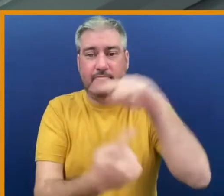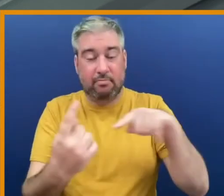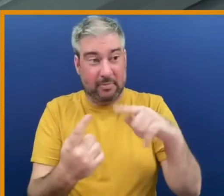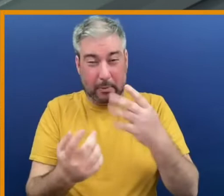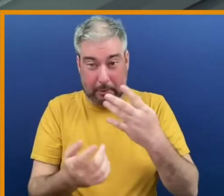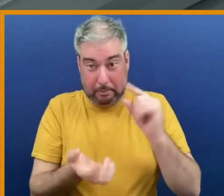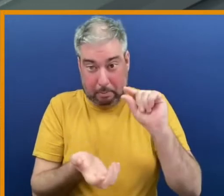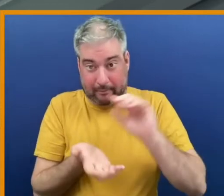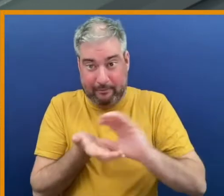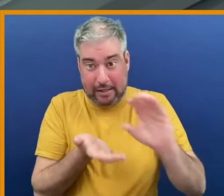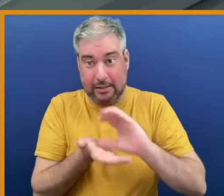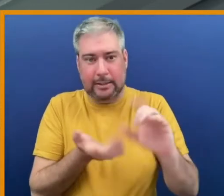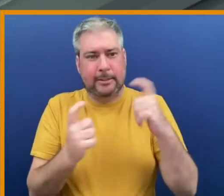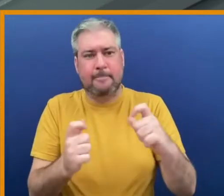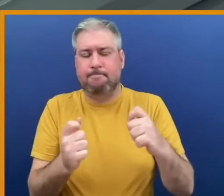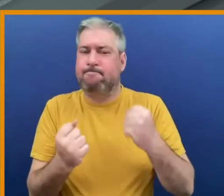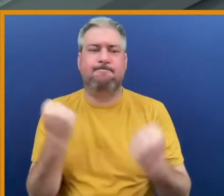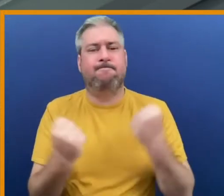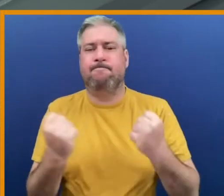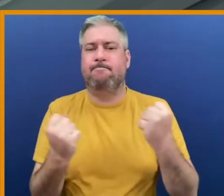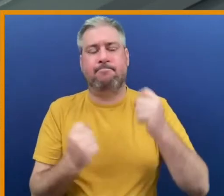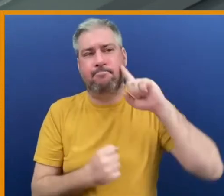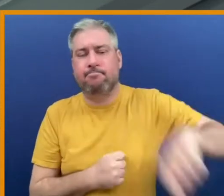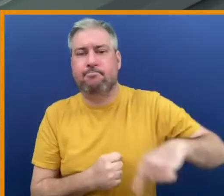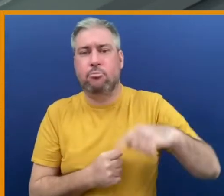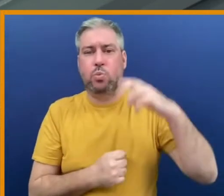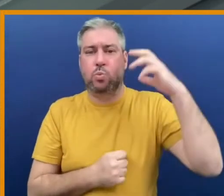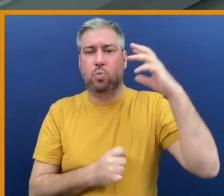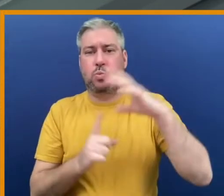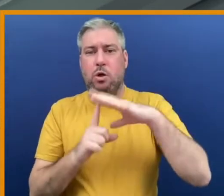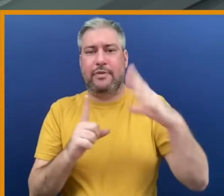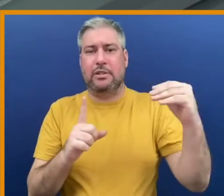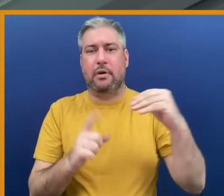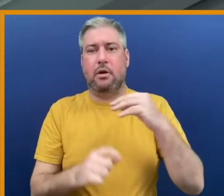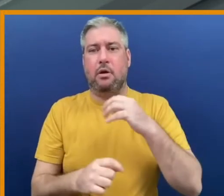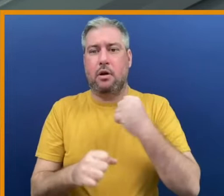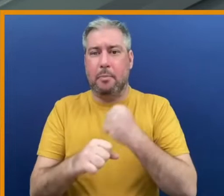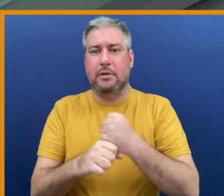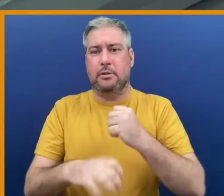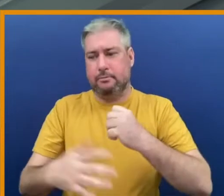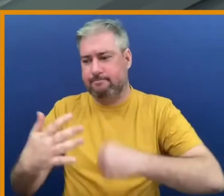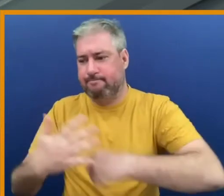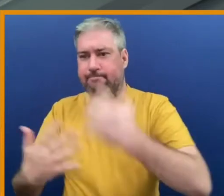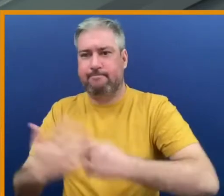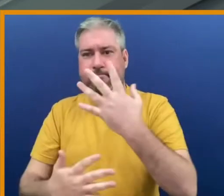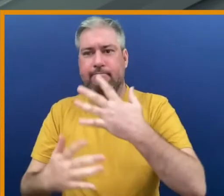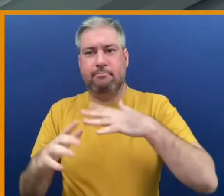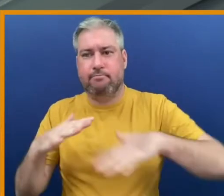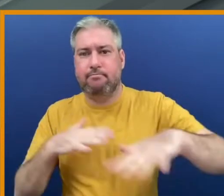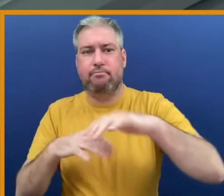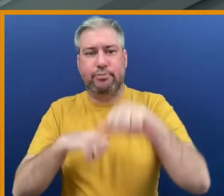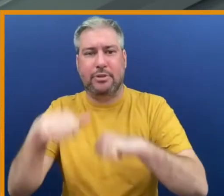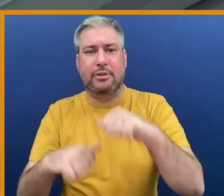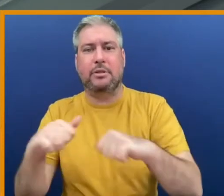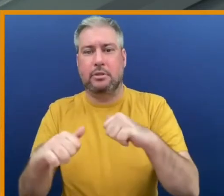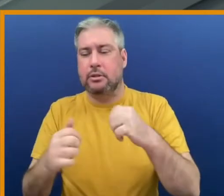give appropriate weight to the environment alongside housing targets, have done so much to protect our precious local environments. With